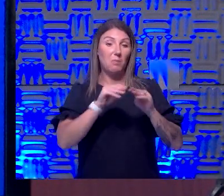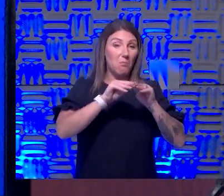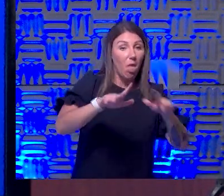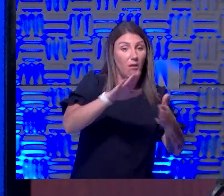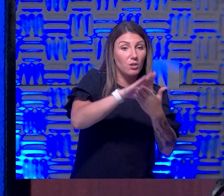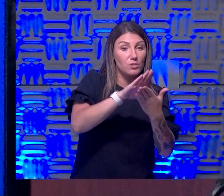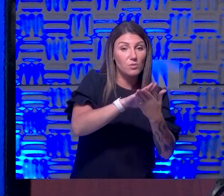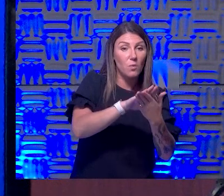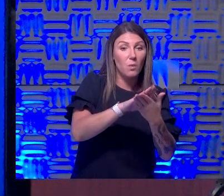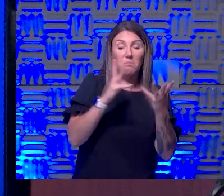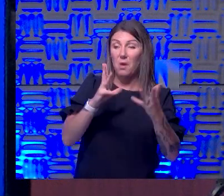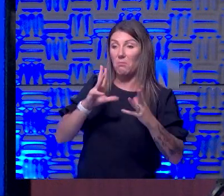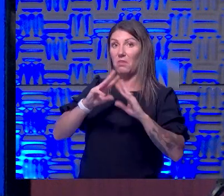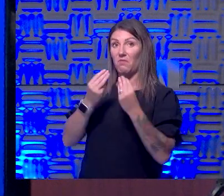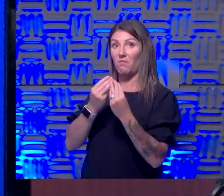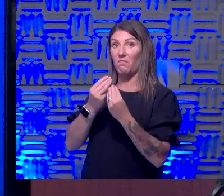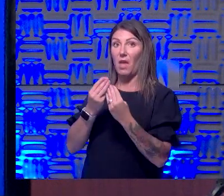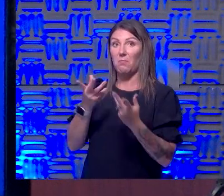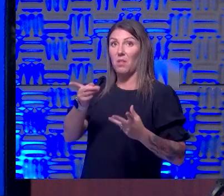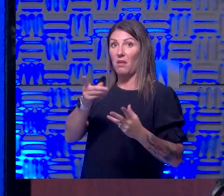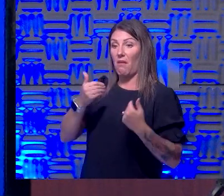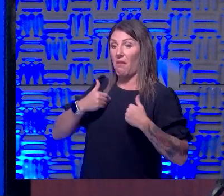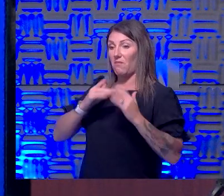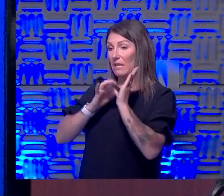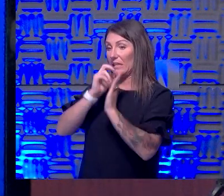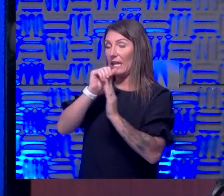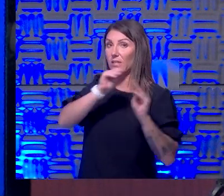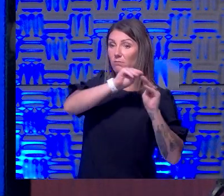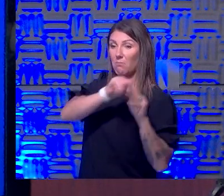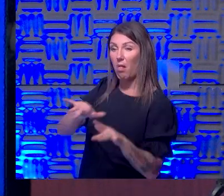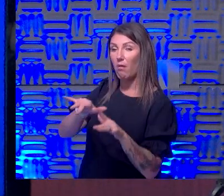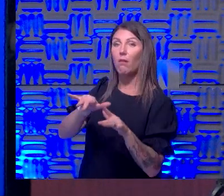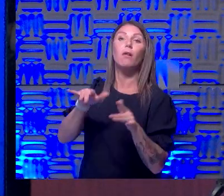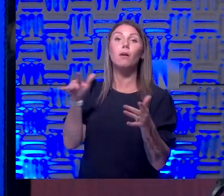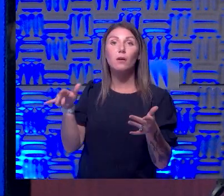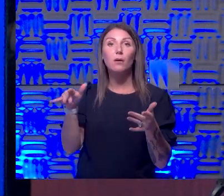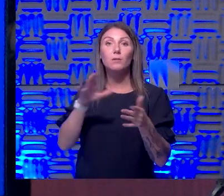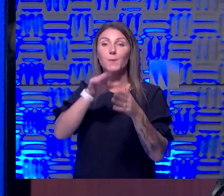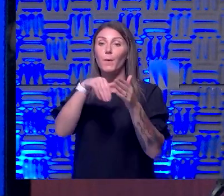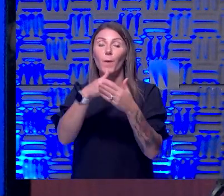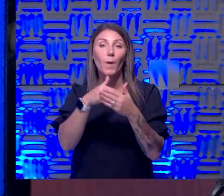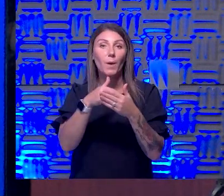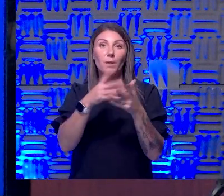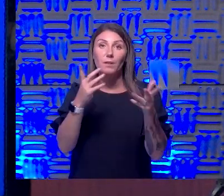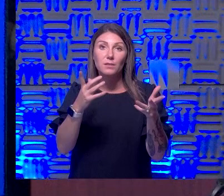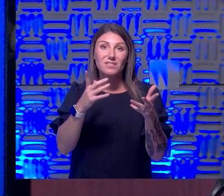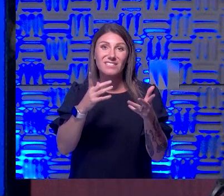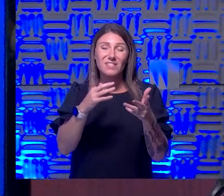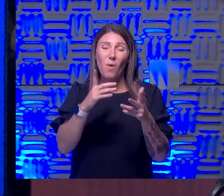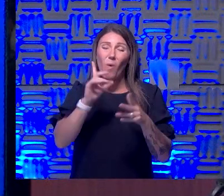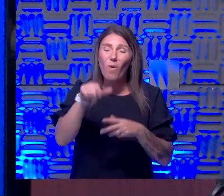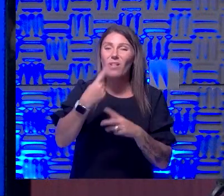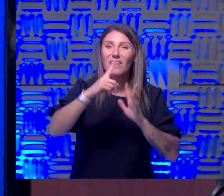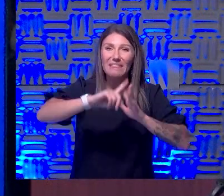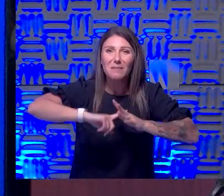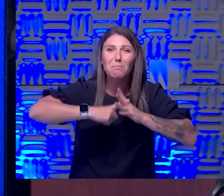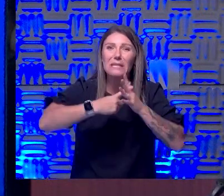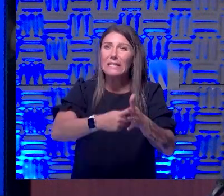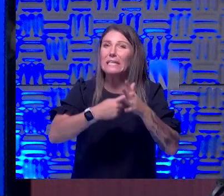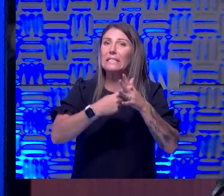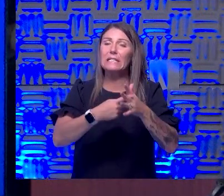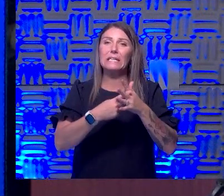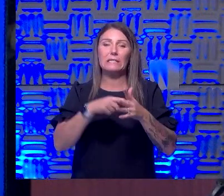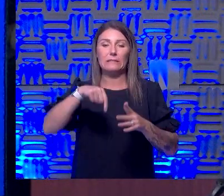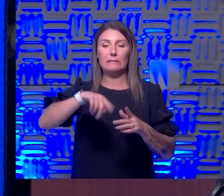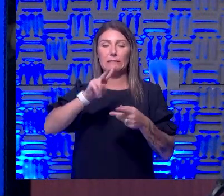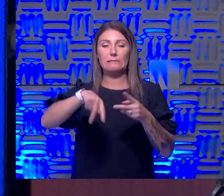members may have cancer or immune problems. All of this is just, this is only the very beginning of the